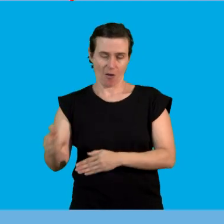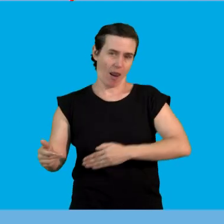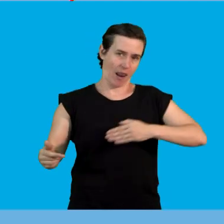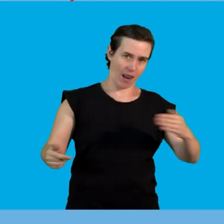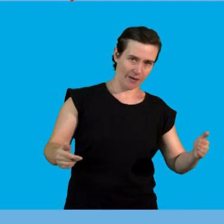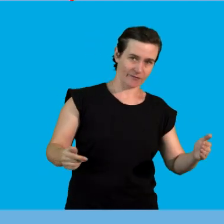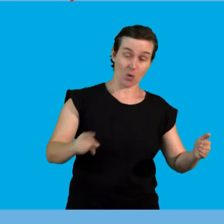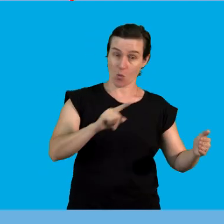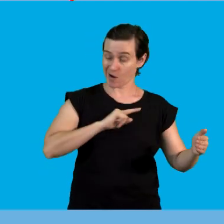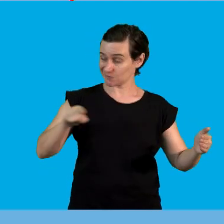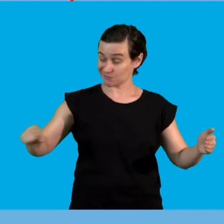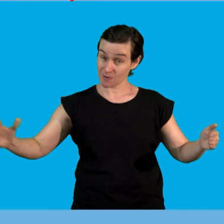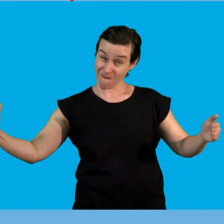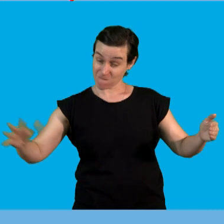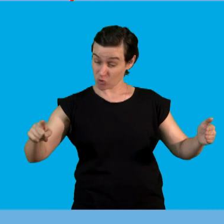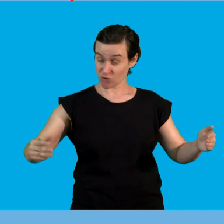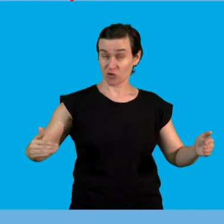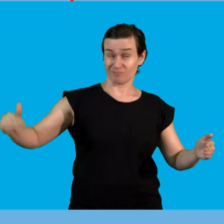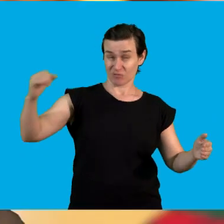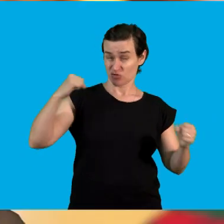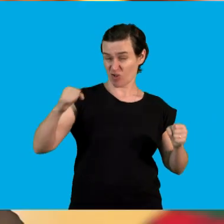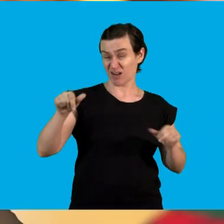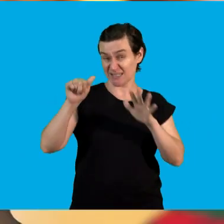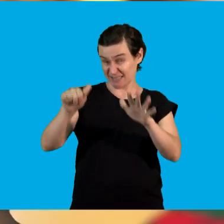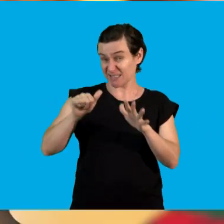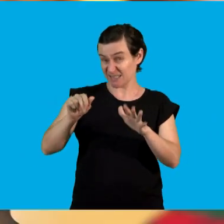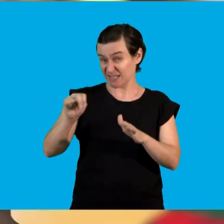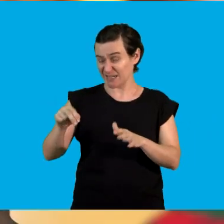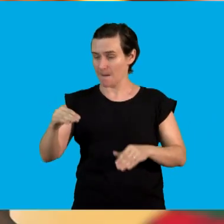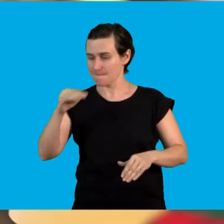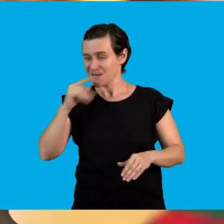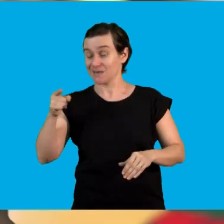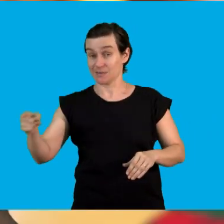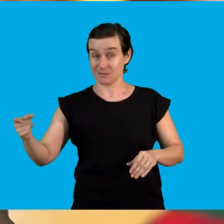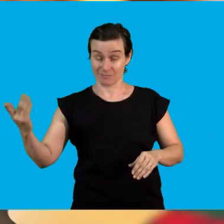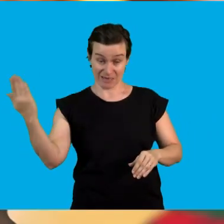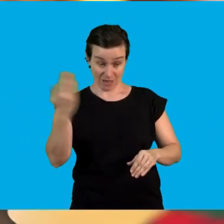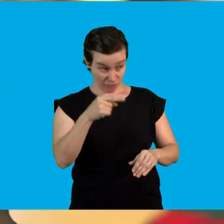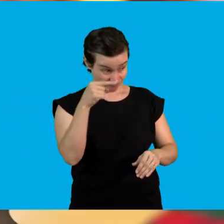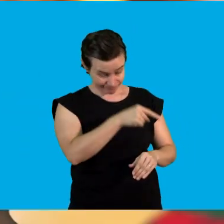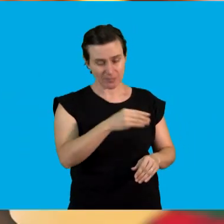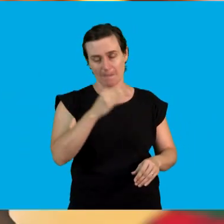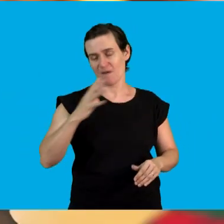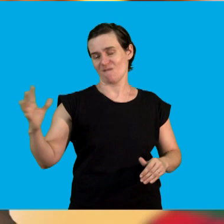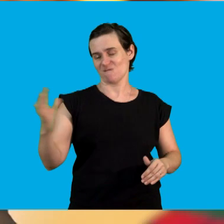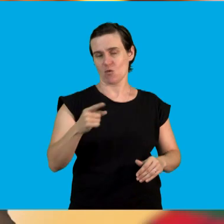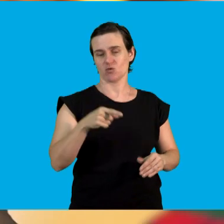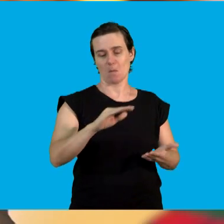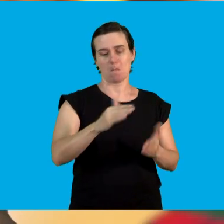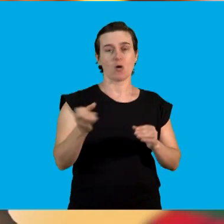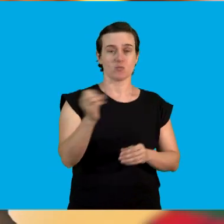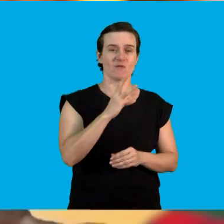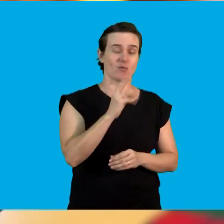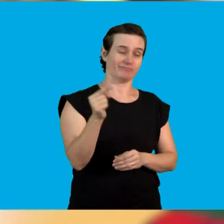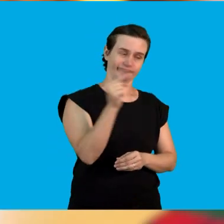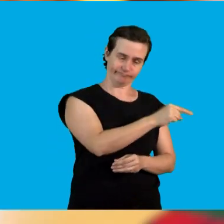going to the left because the direction of the object will depend always on the force that is applied, or the greater force that is being